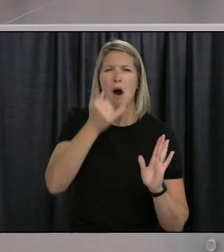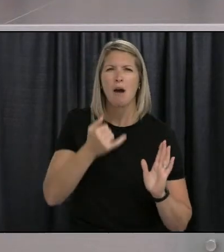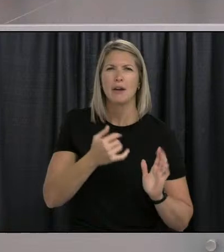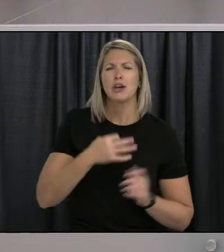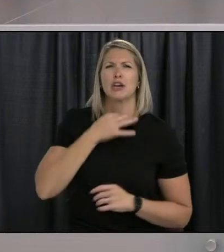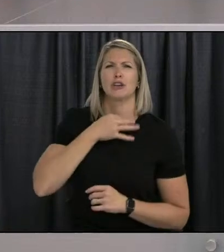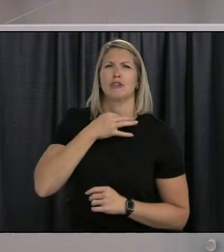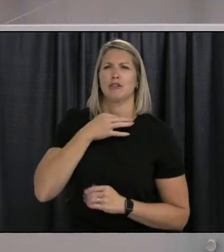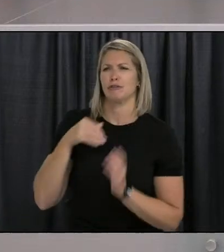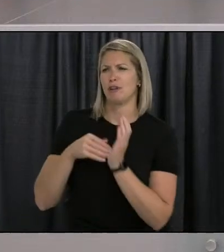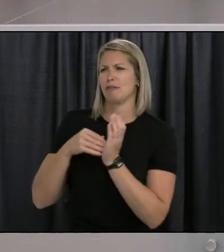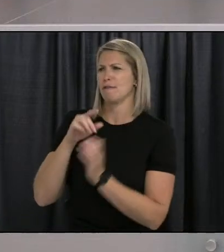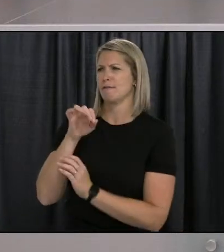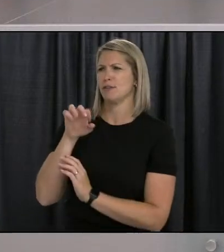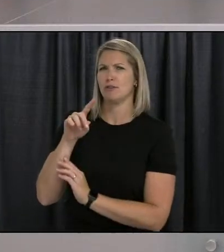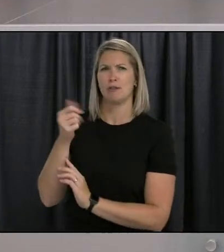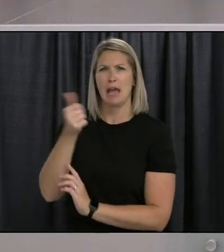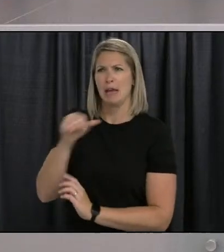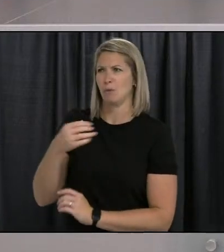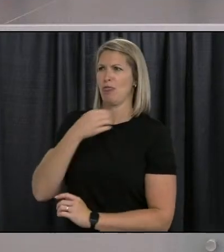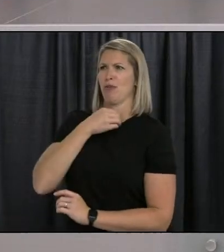or harassment during this pandemic?